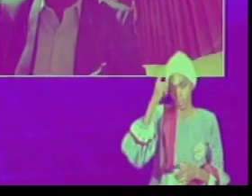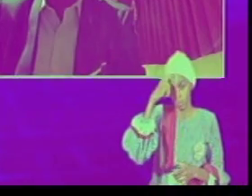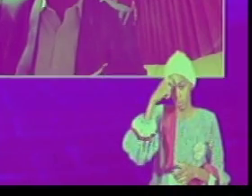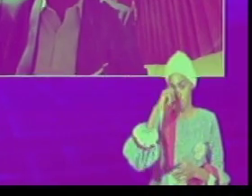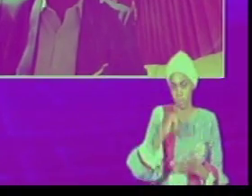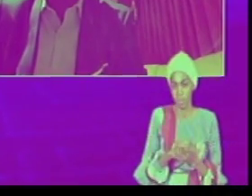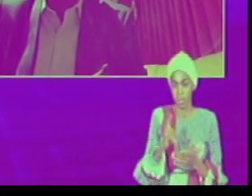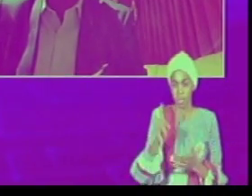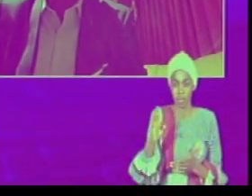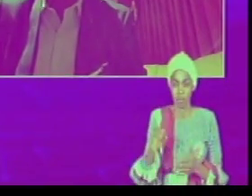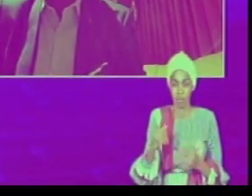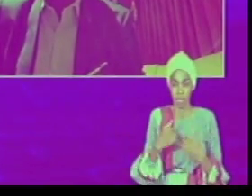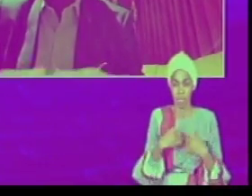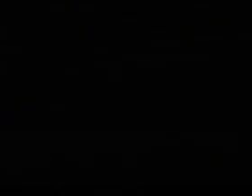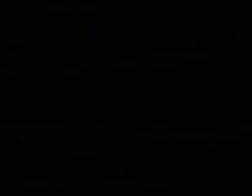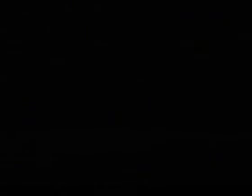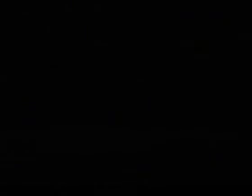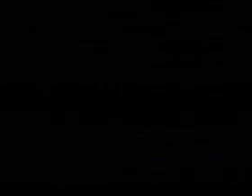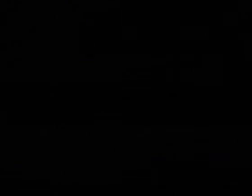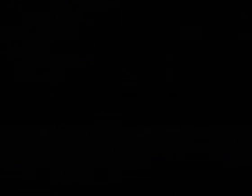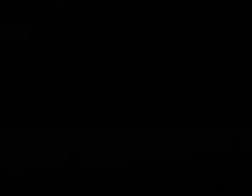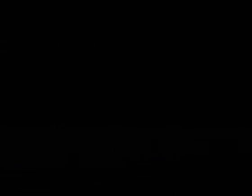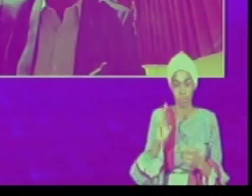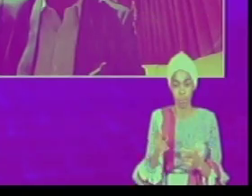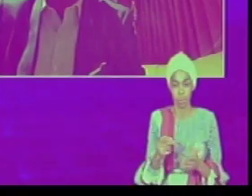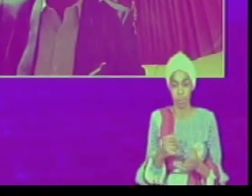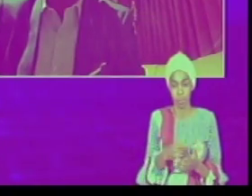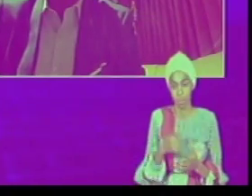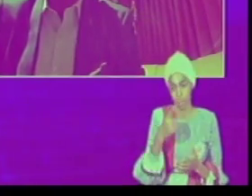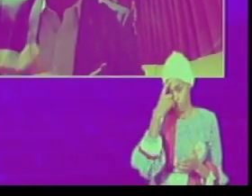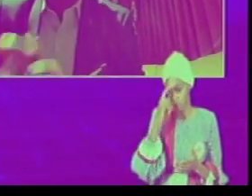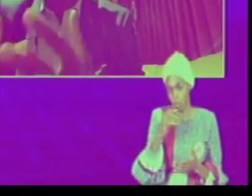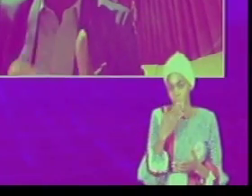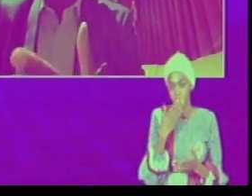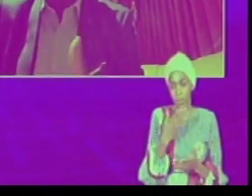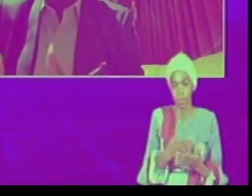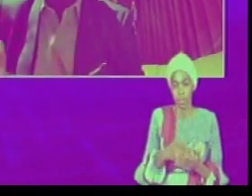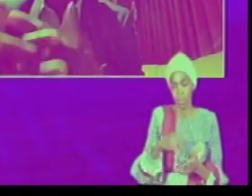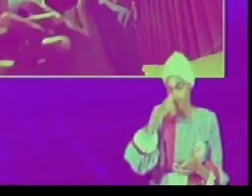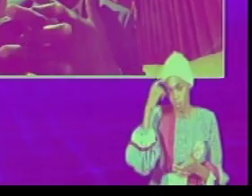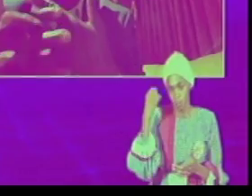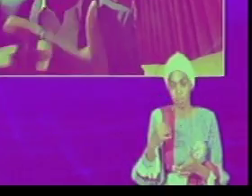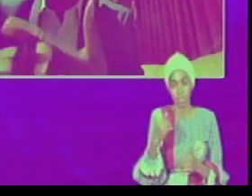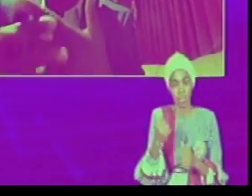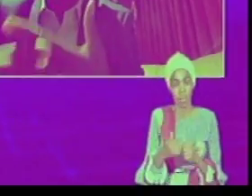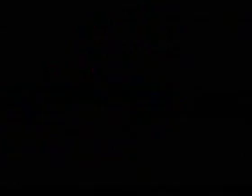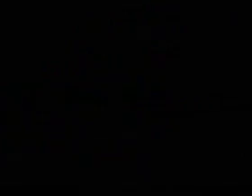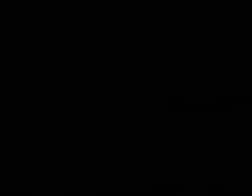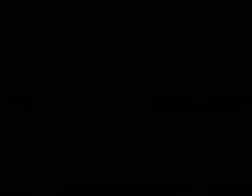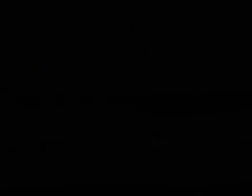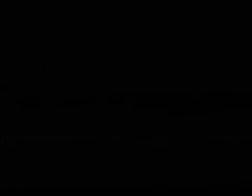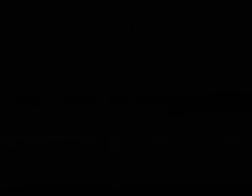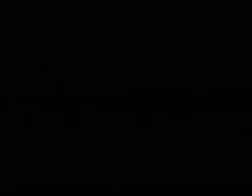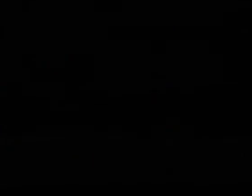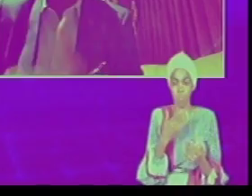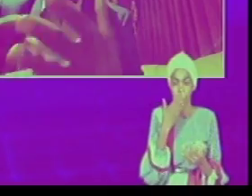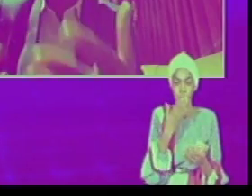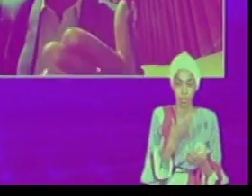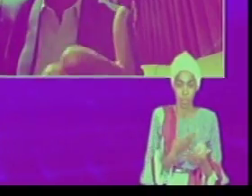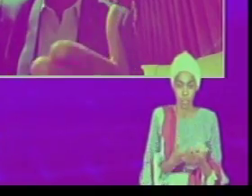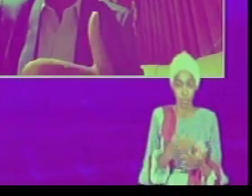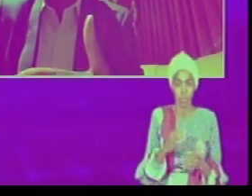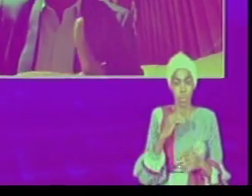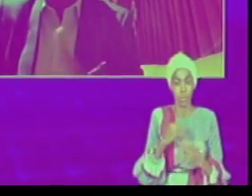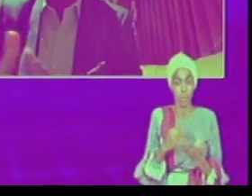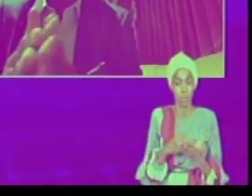other authority figures and with good and bad consequences. But young people still have to go through those phases, to go